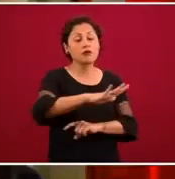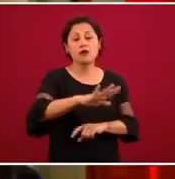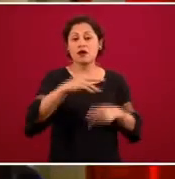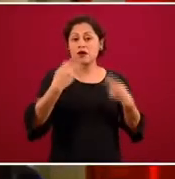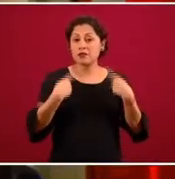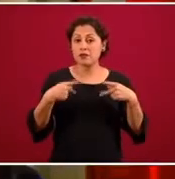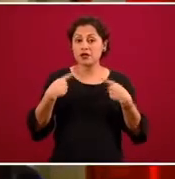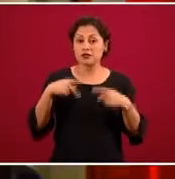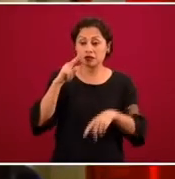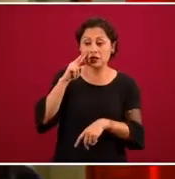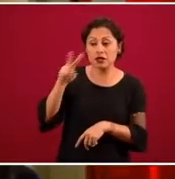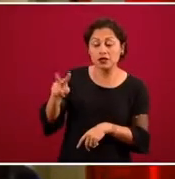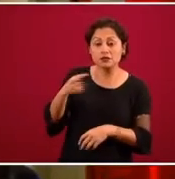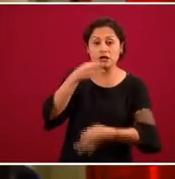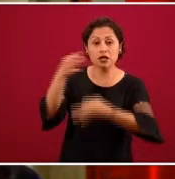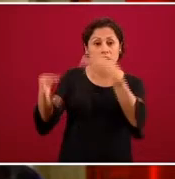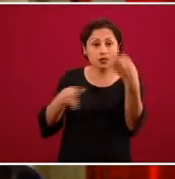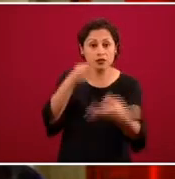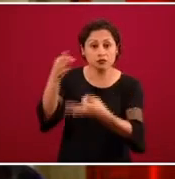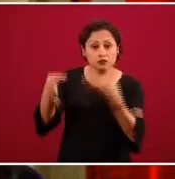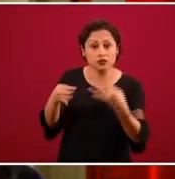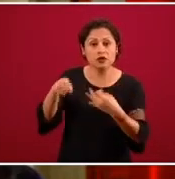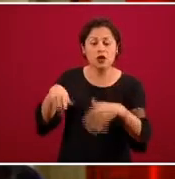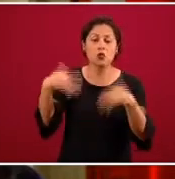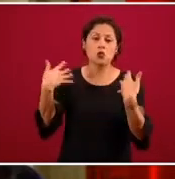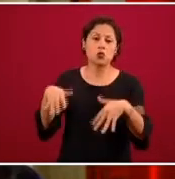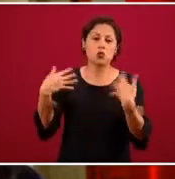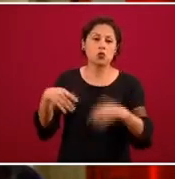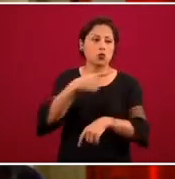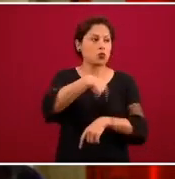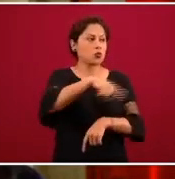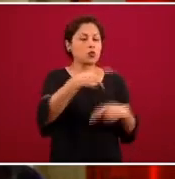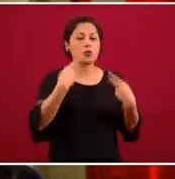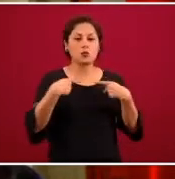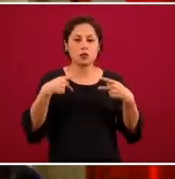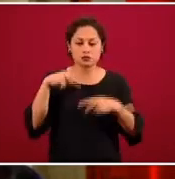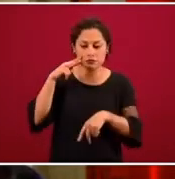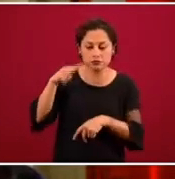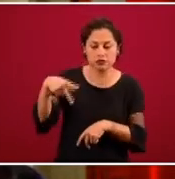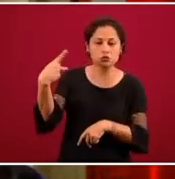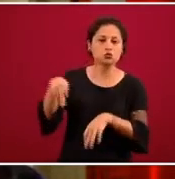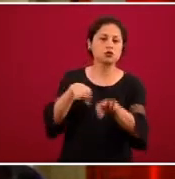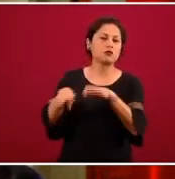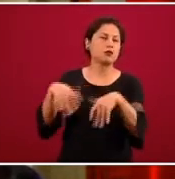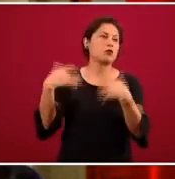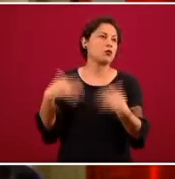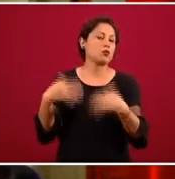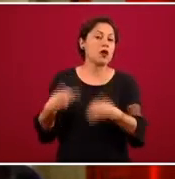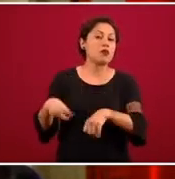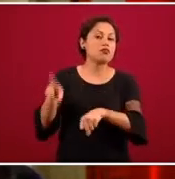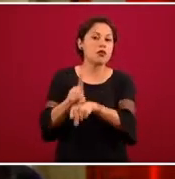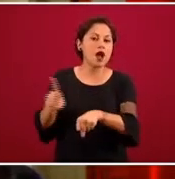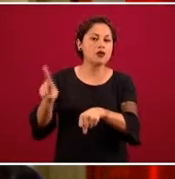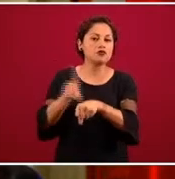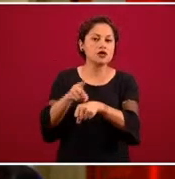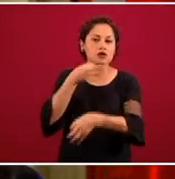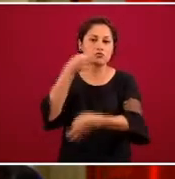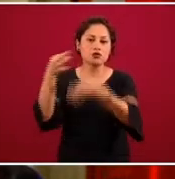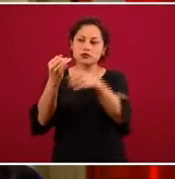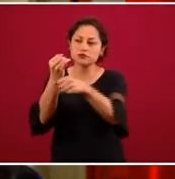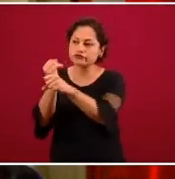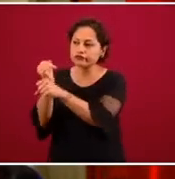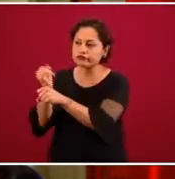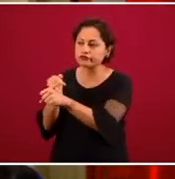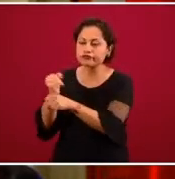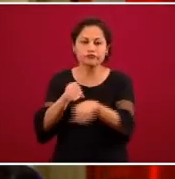believes you. Everybody believes what you write. You guys are what you are writing. You guys are doing a great job. And I